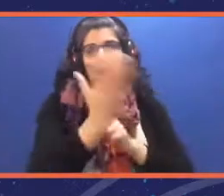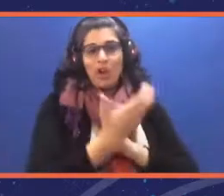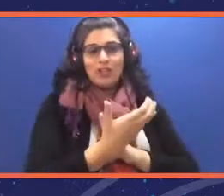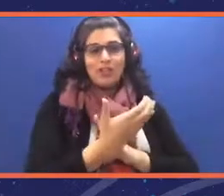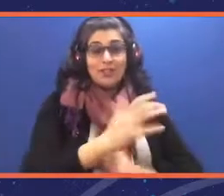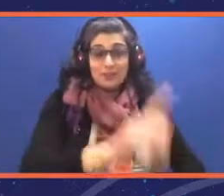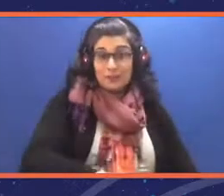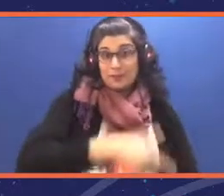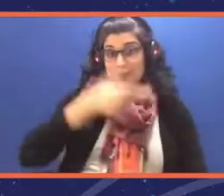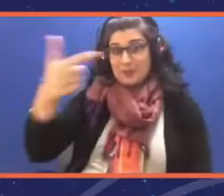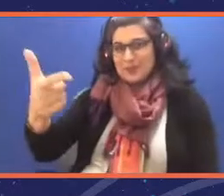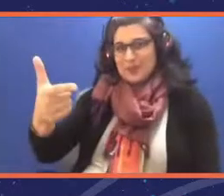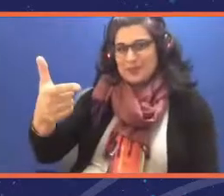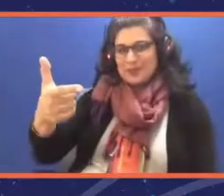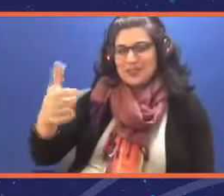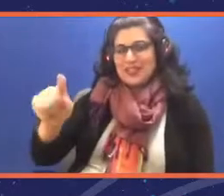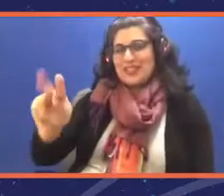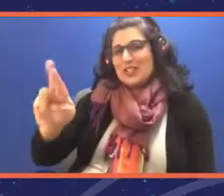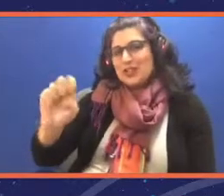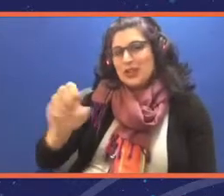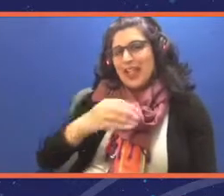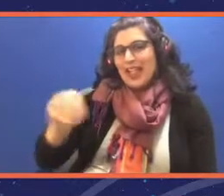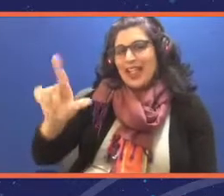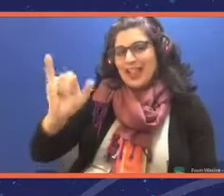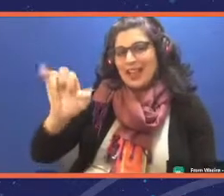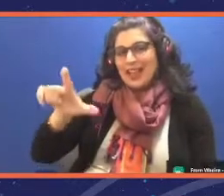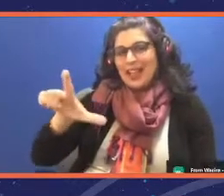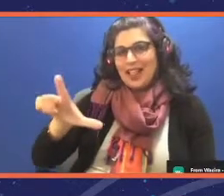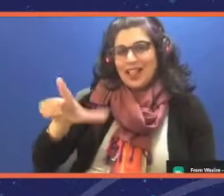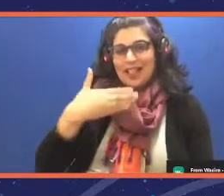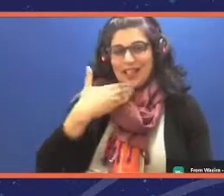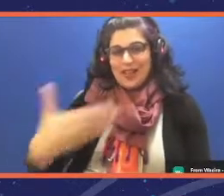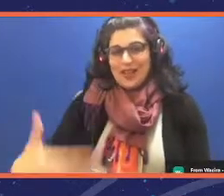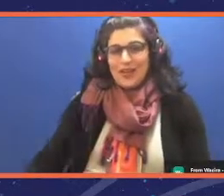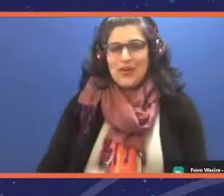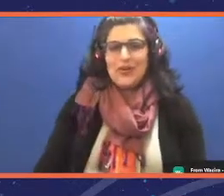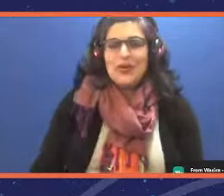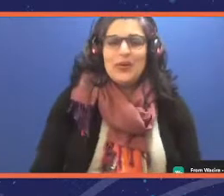pass it back to you now, Trey and Lyle. Thanks.